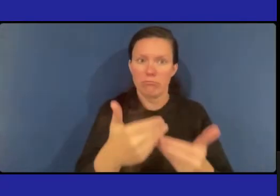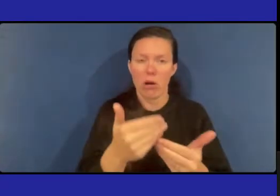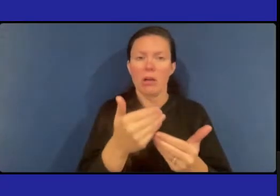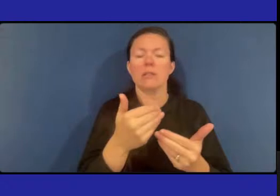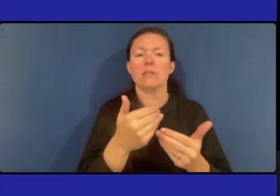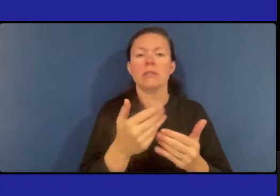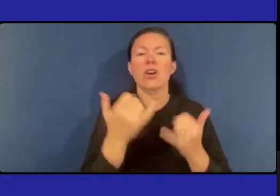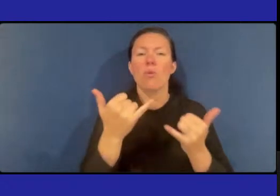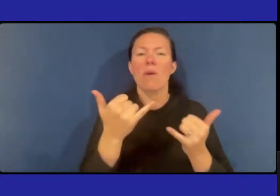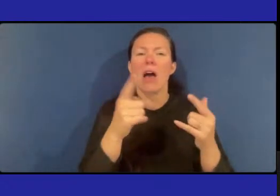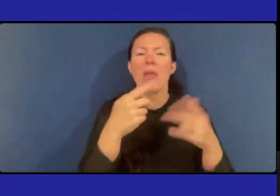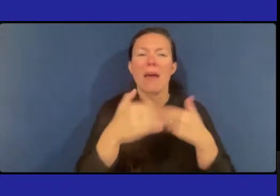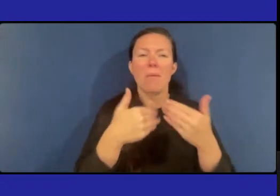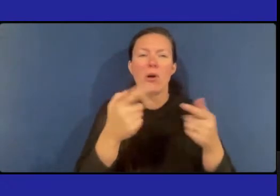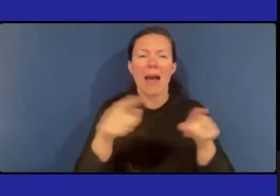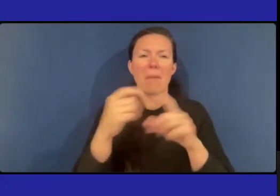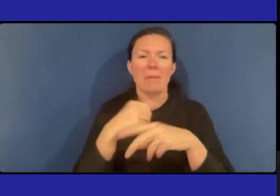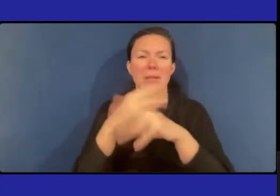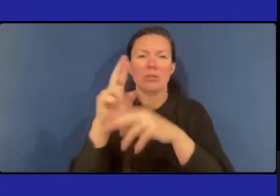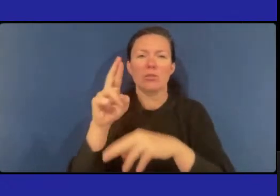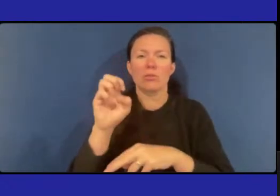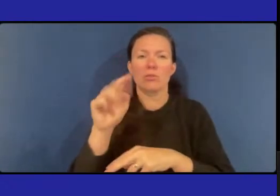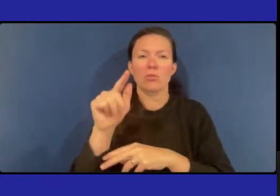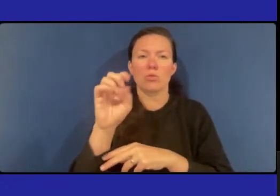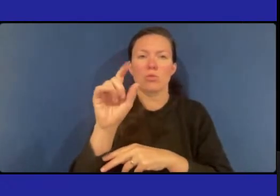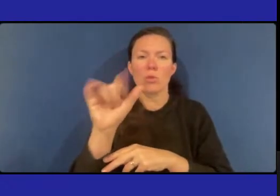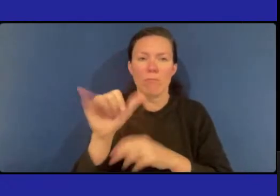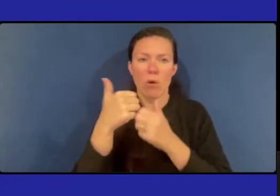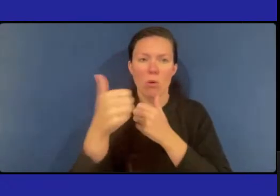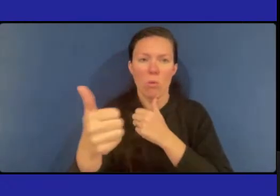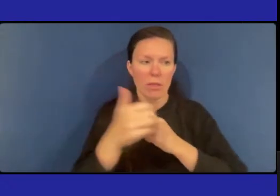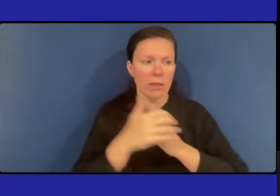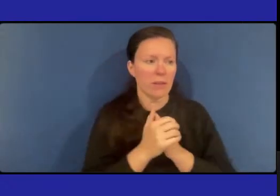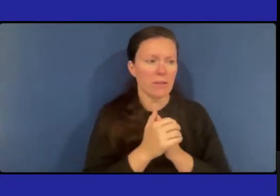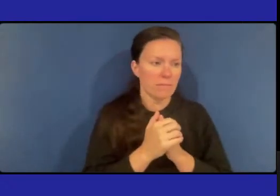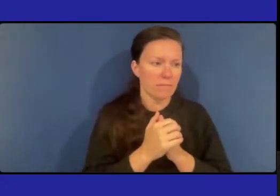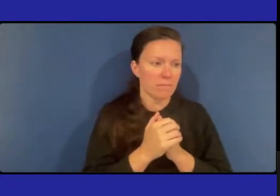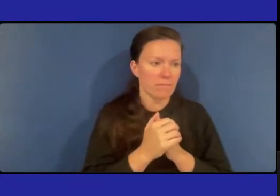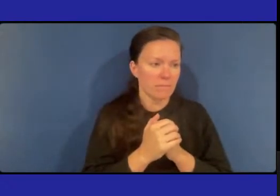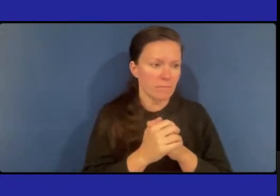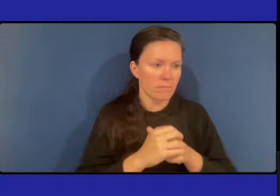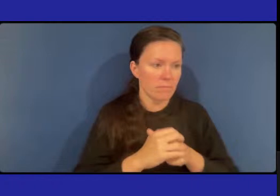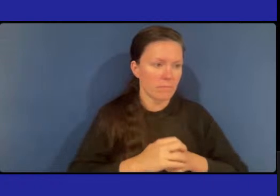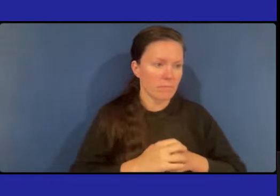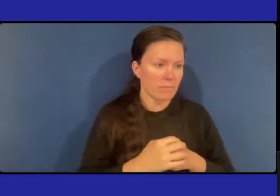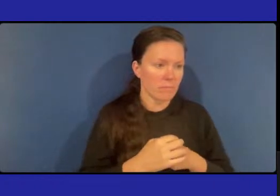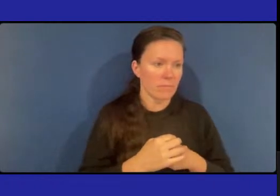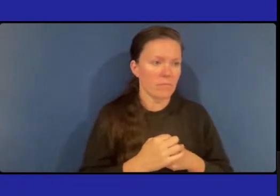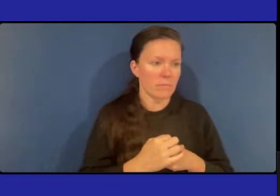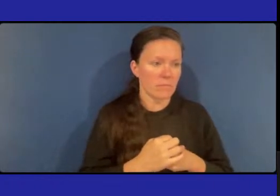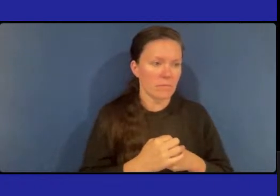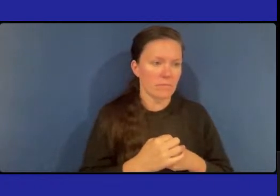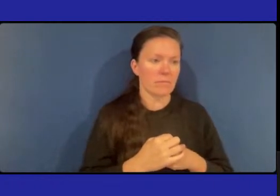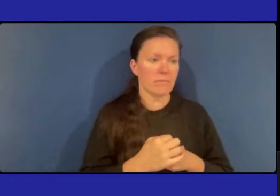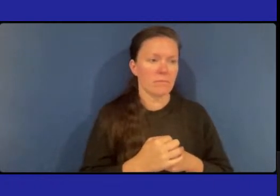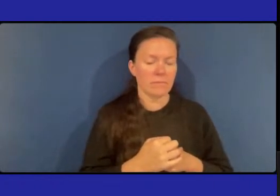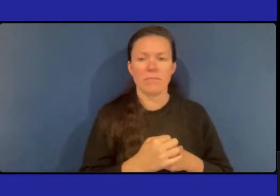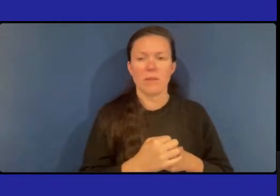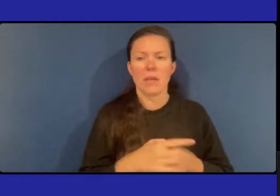remotely. There's a very rigorous pre-visit questionnaire you have to fill out, and then a 2-day, very, very